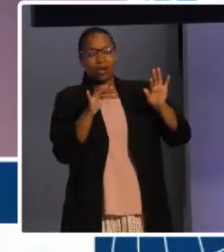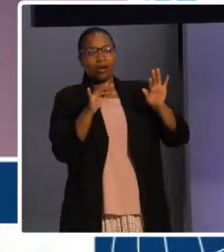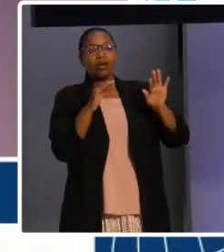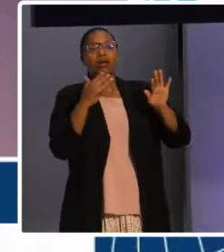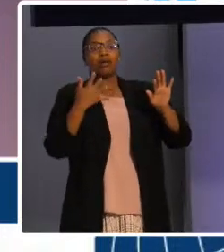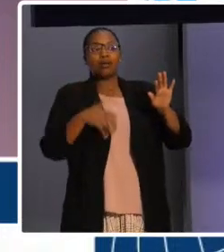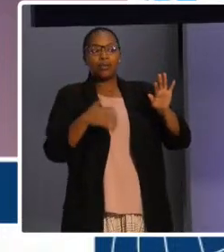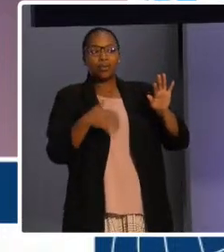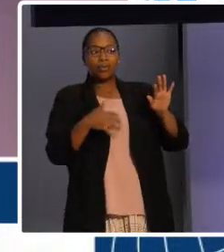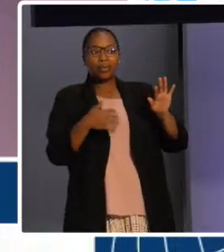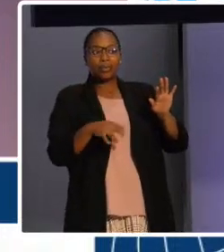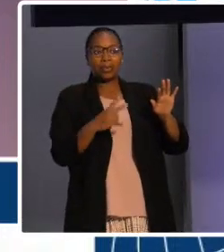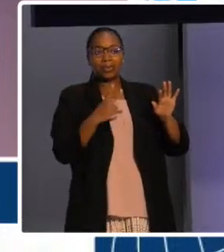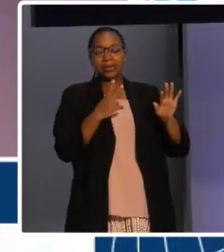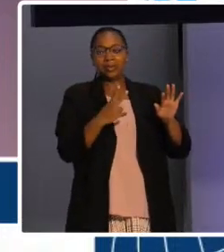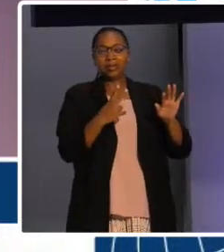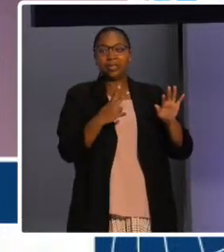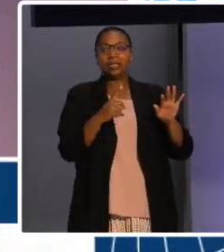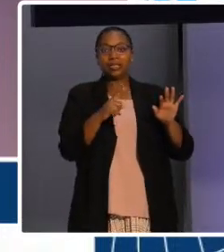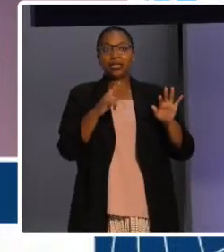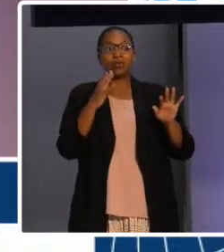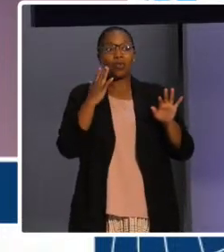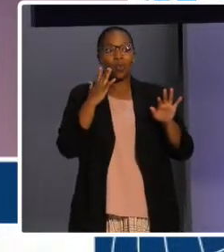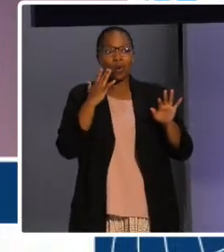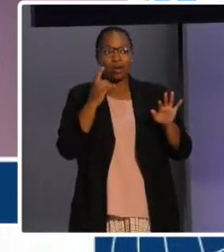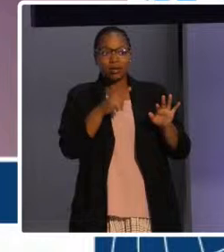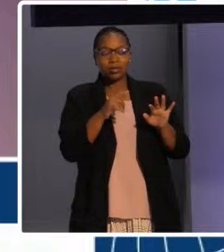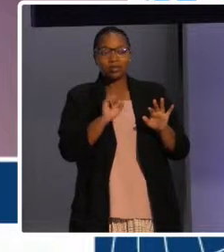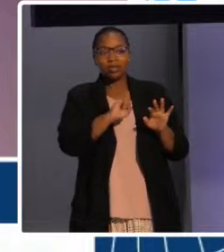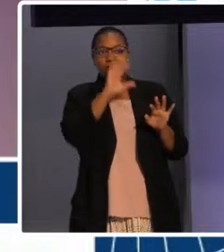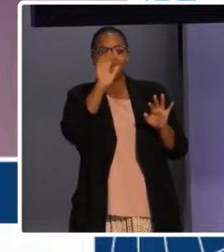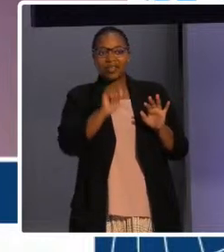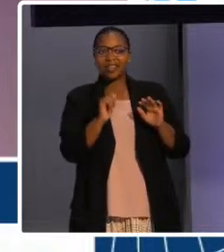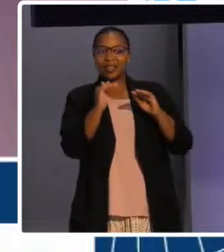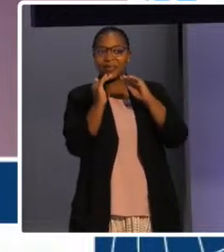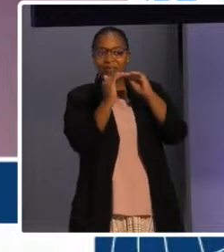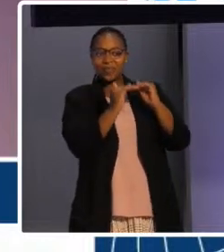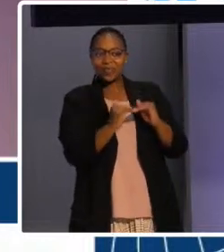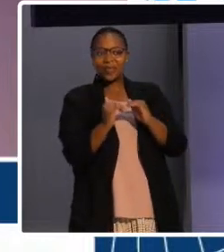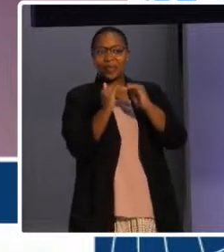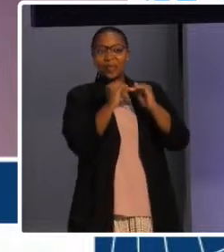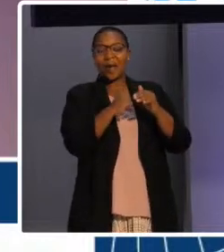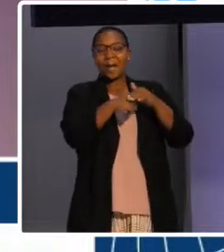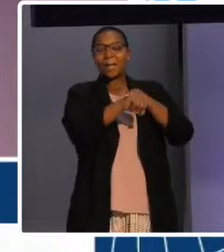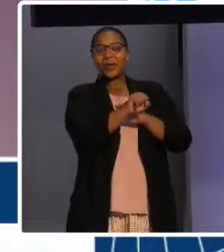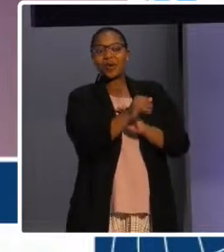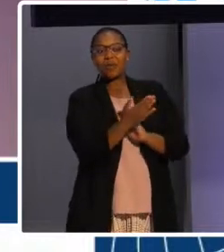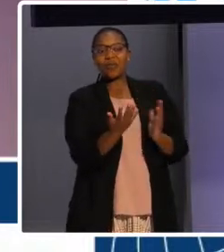all about. That's where South African democracy was born.